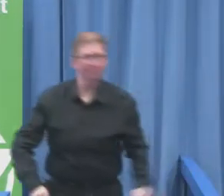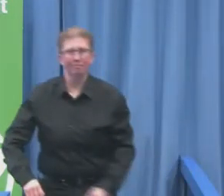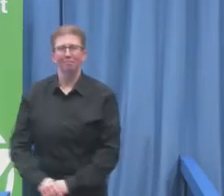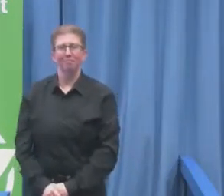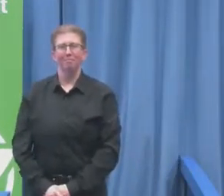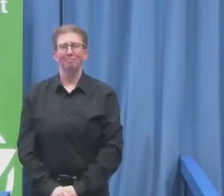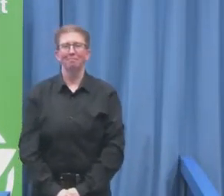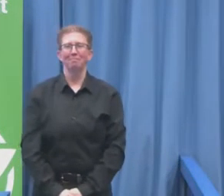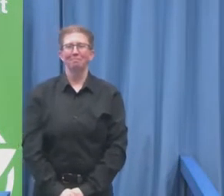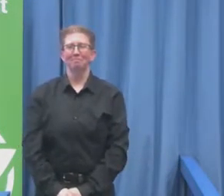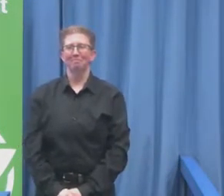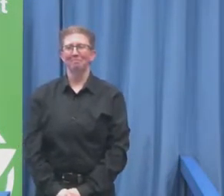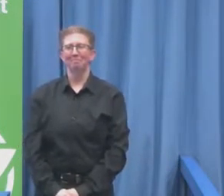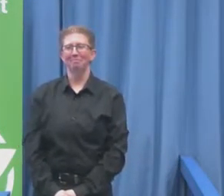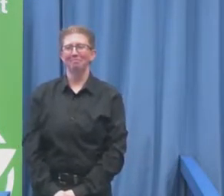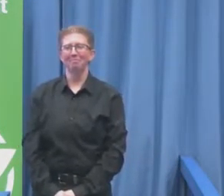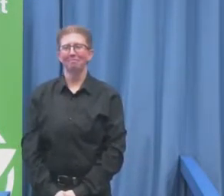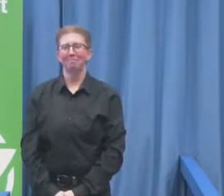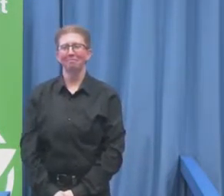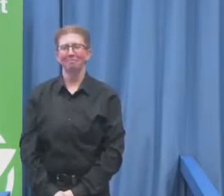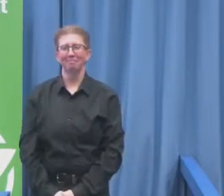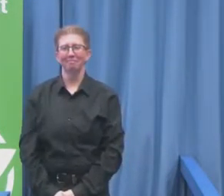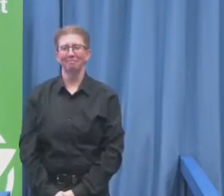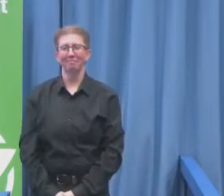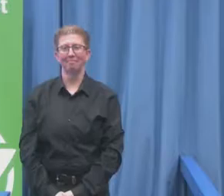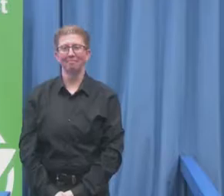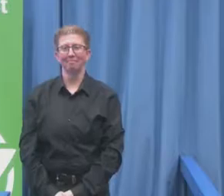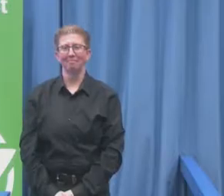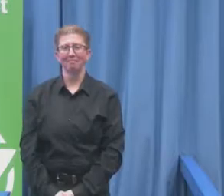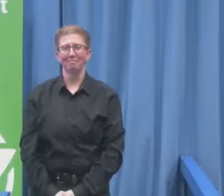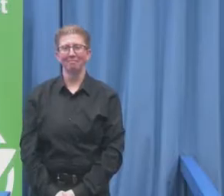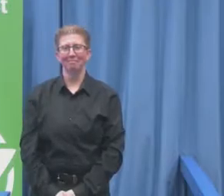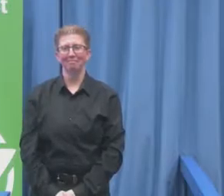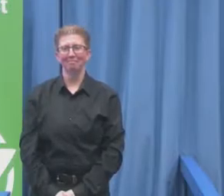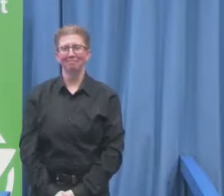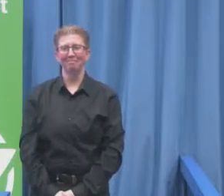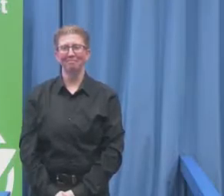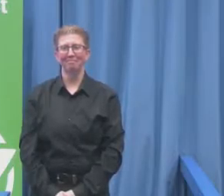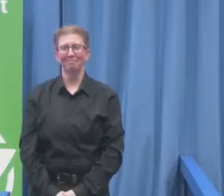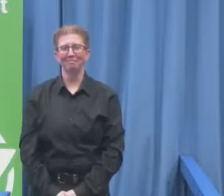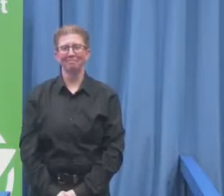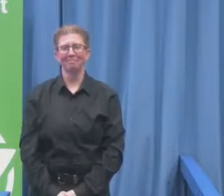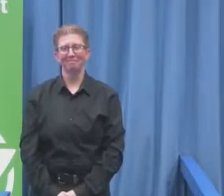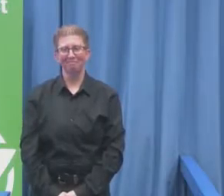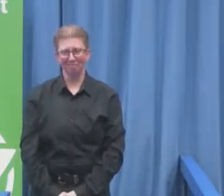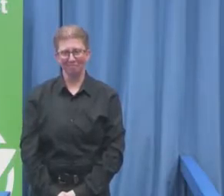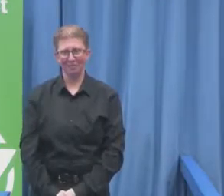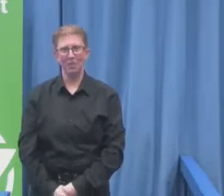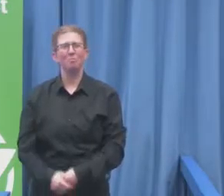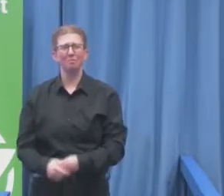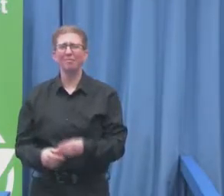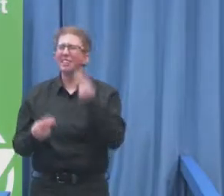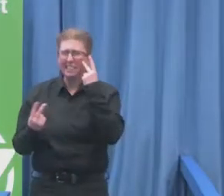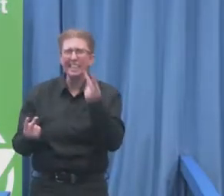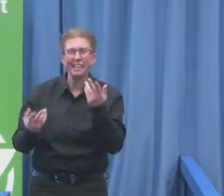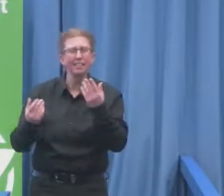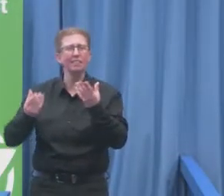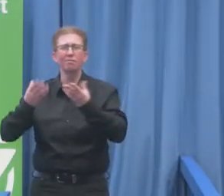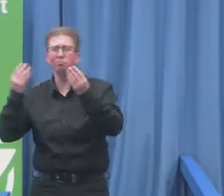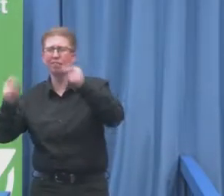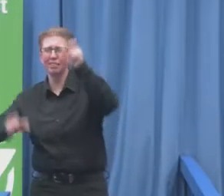Of this, at least 80% or 800 million live in countries of the